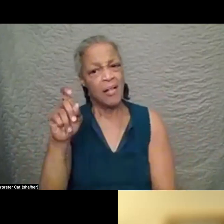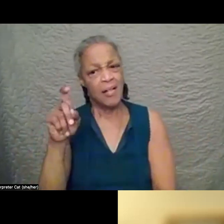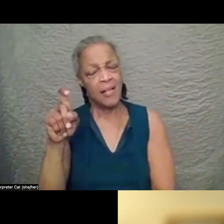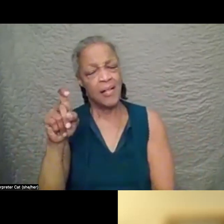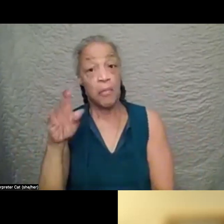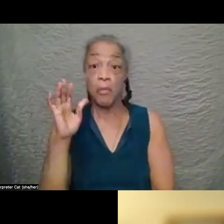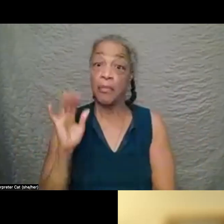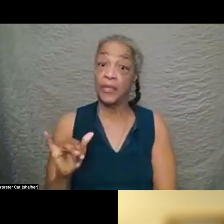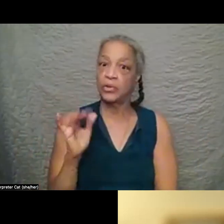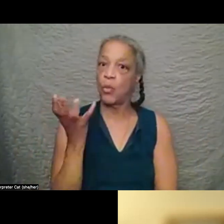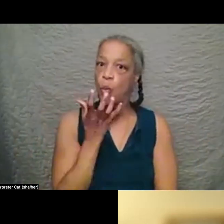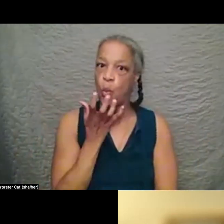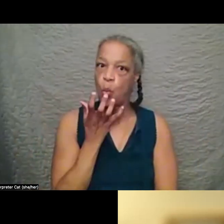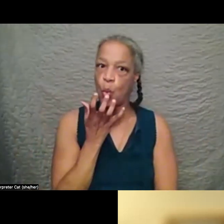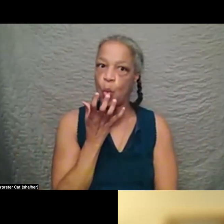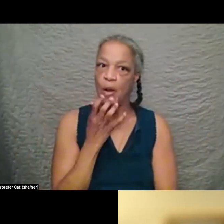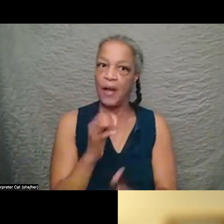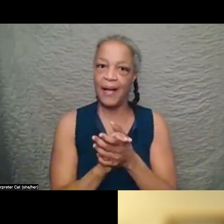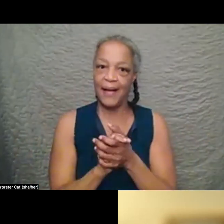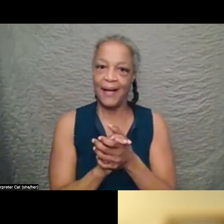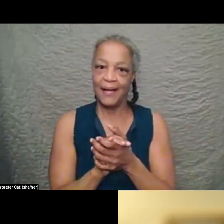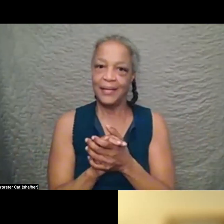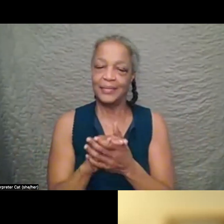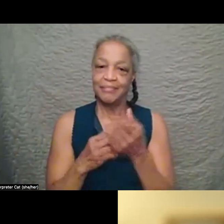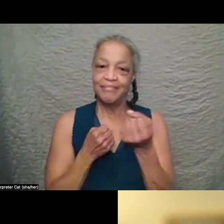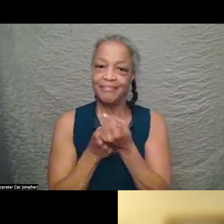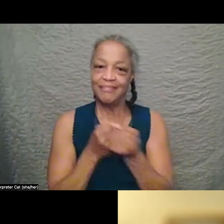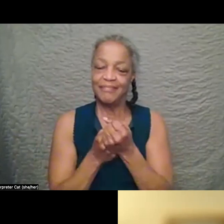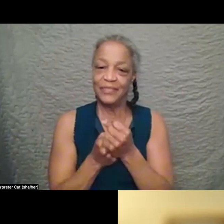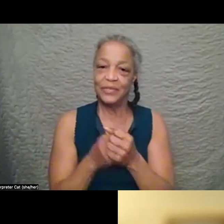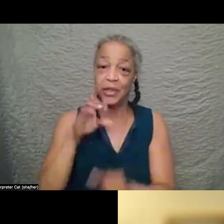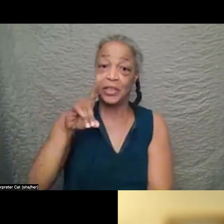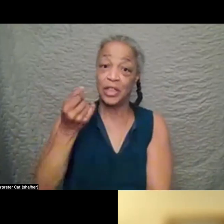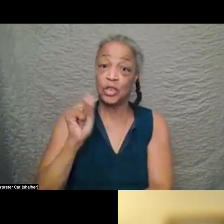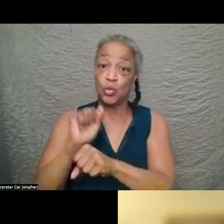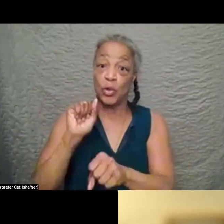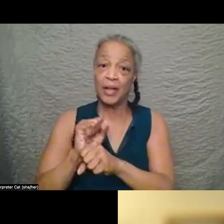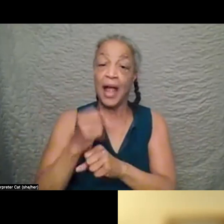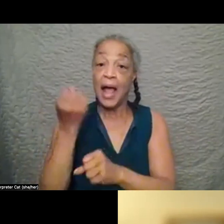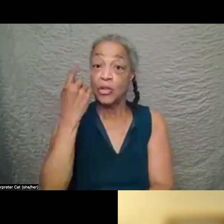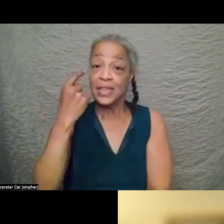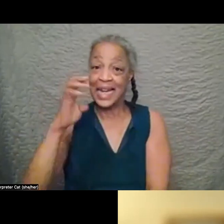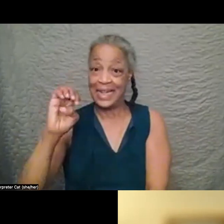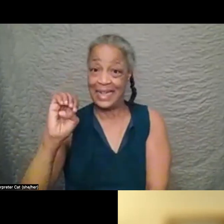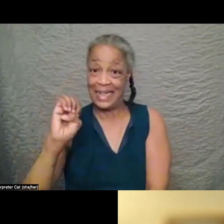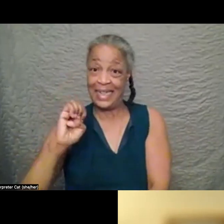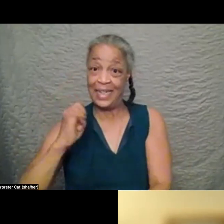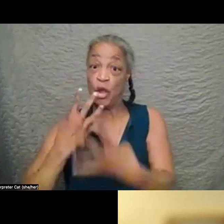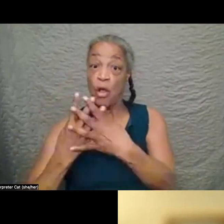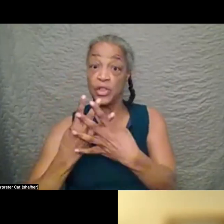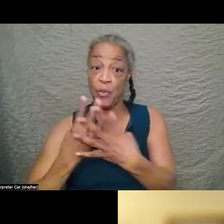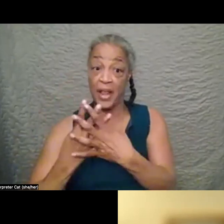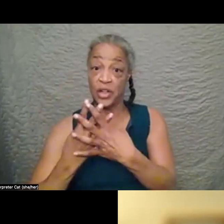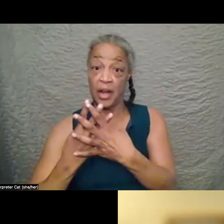be a plug for James's work, you know, Understanding Ecarceration. If folks haven't checked that